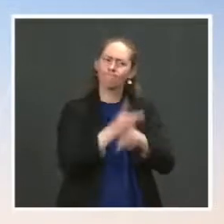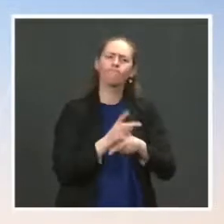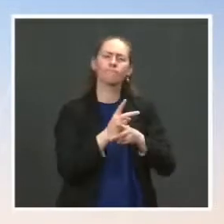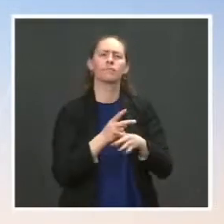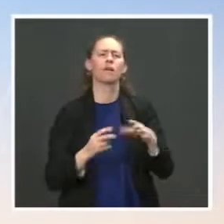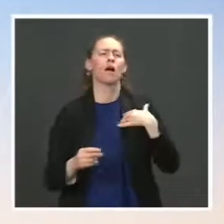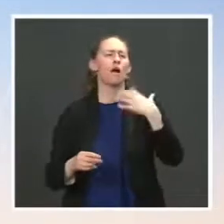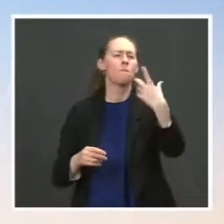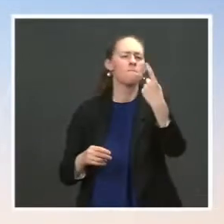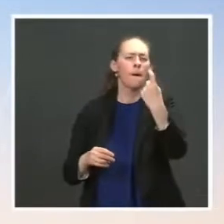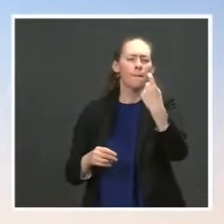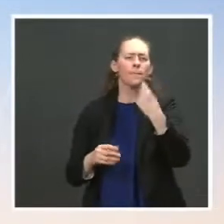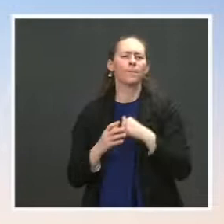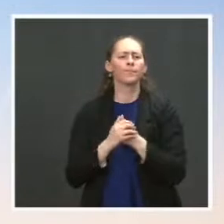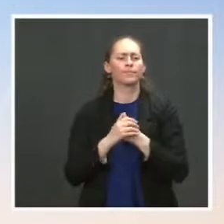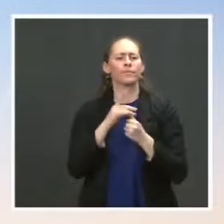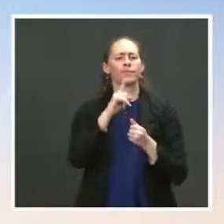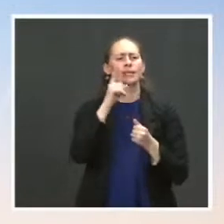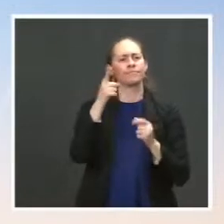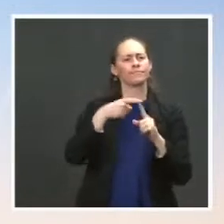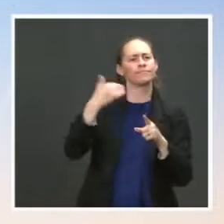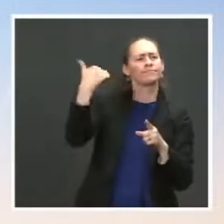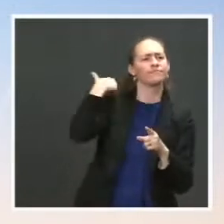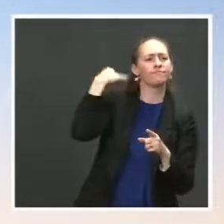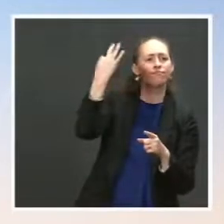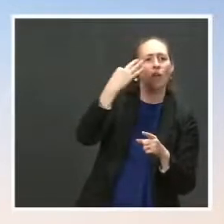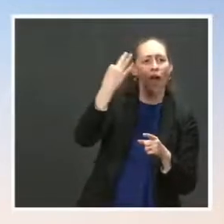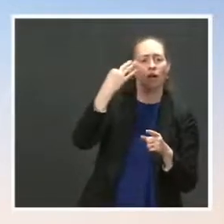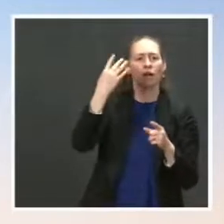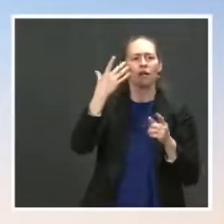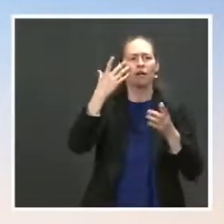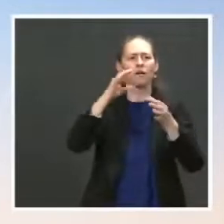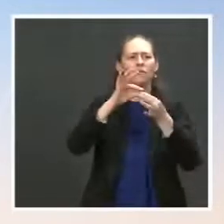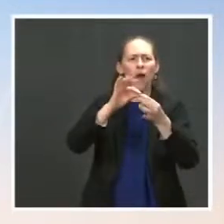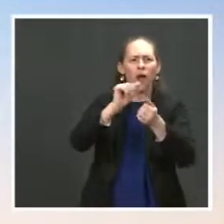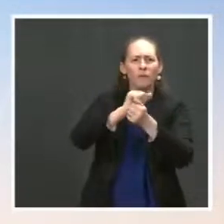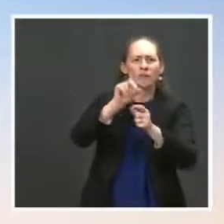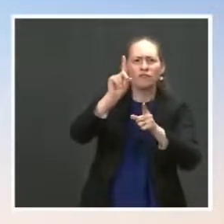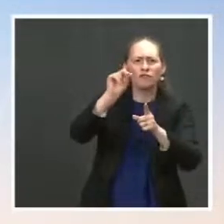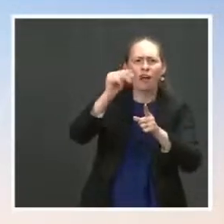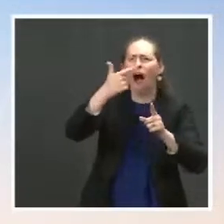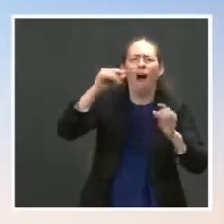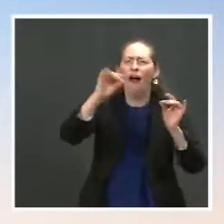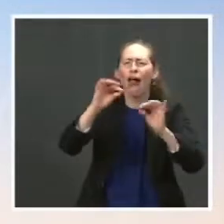Friday to go by without asking. It's about the dog? No. Let somebody else do the dog.